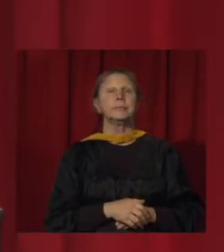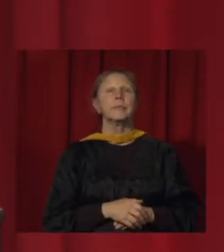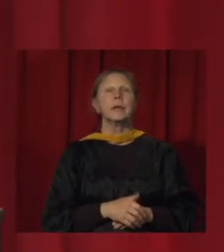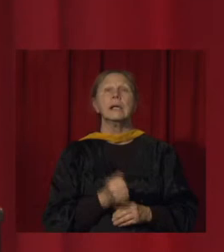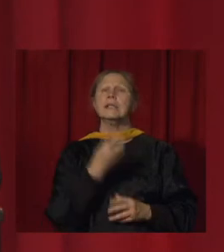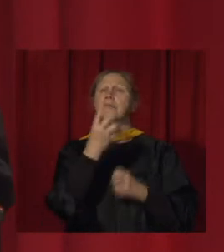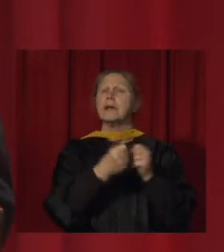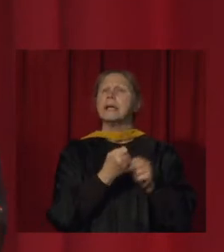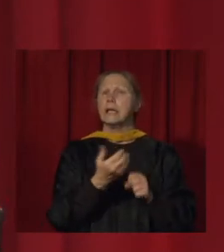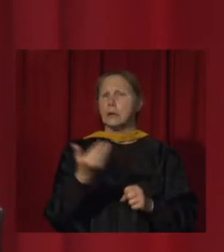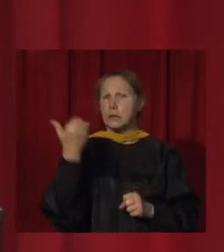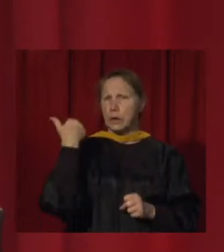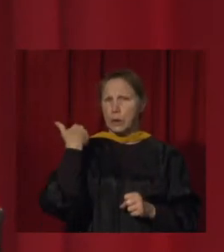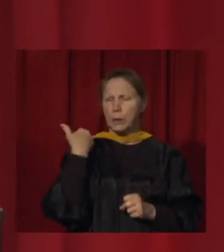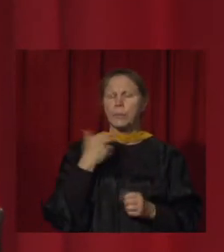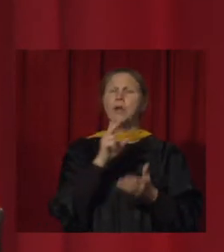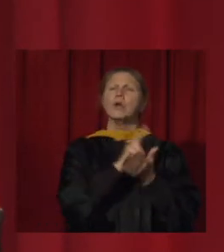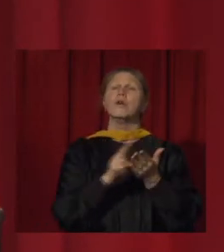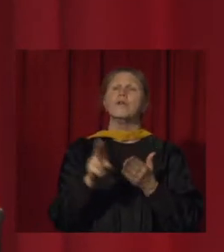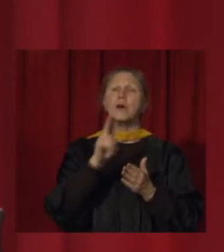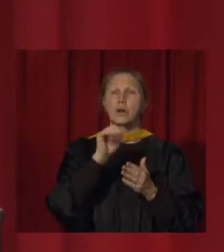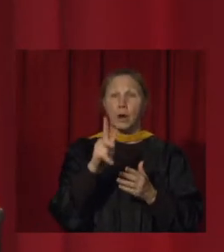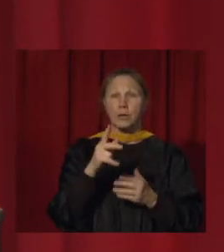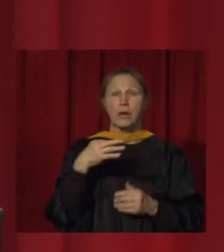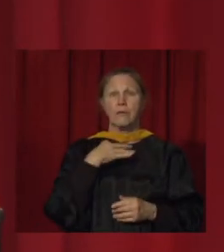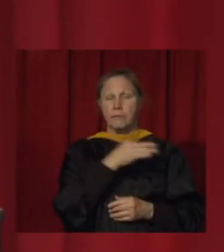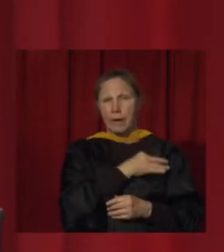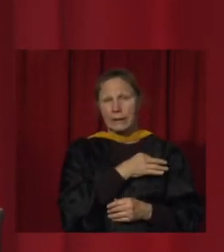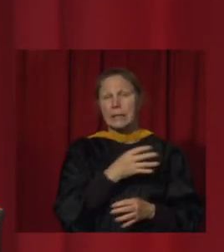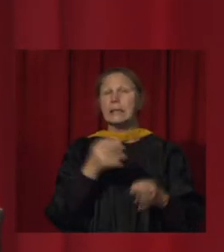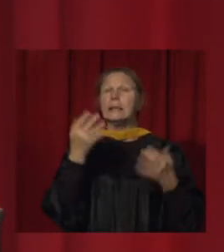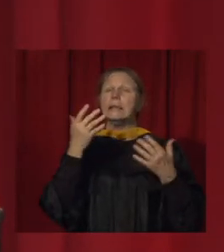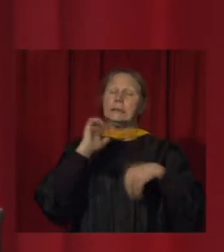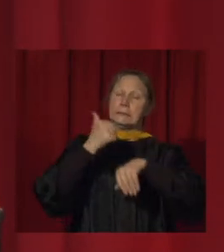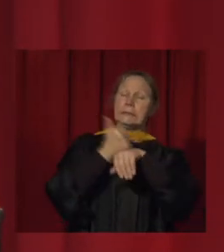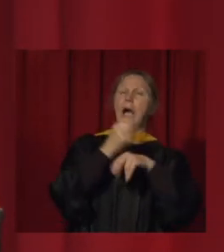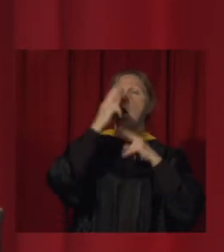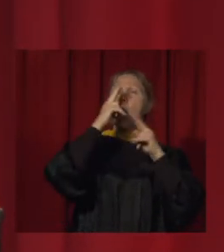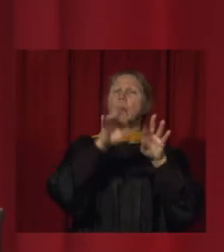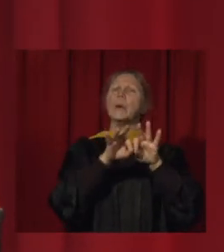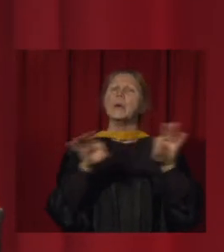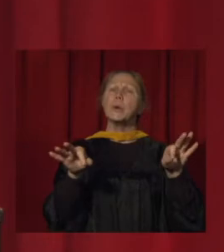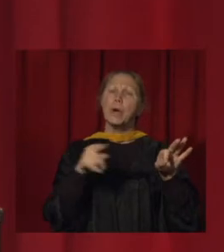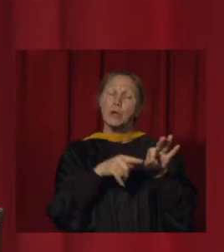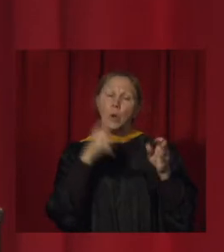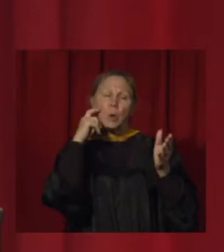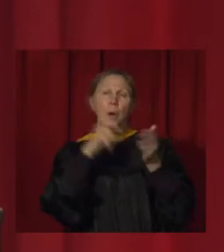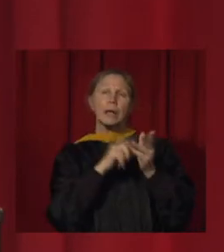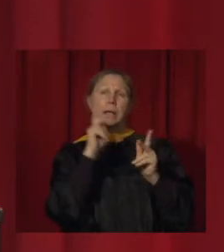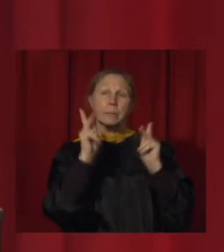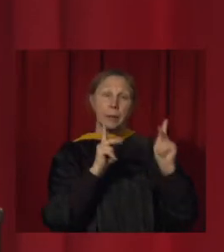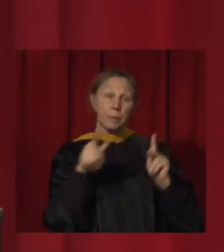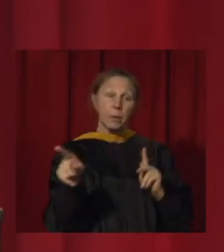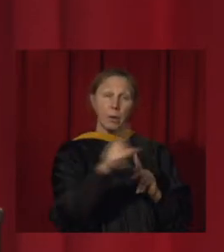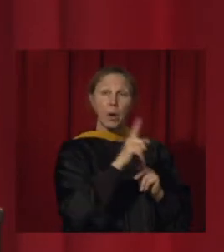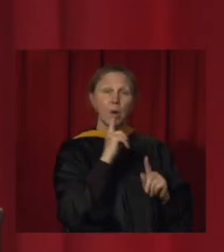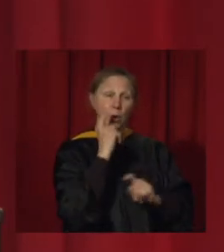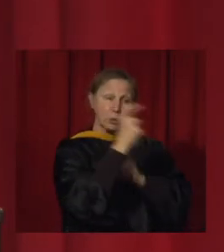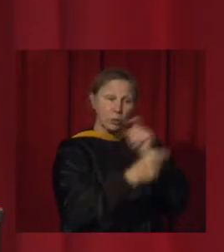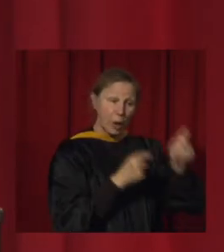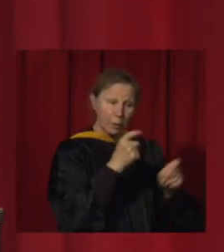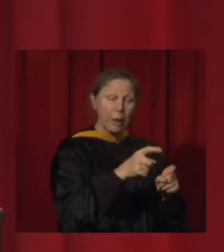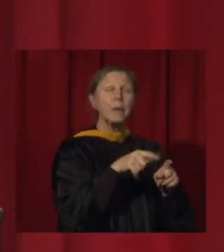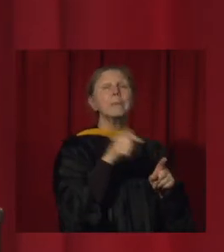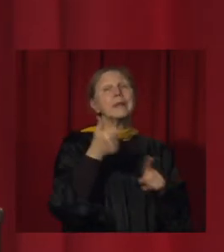Several years ago, the University of Arkansas faculty established an honorary degree recognizing the contributions of students